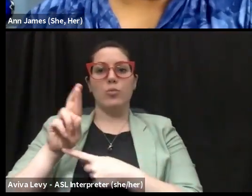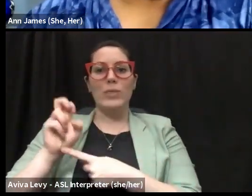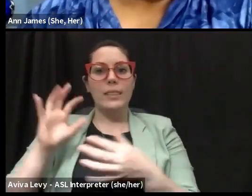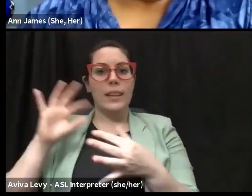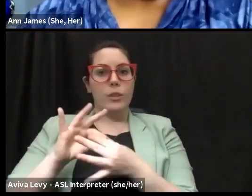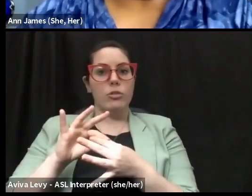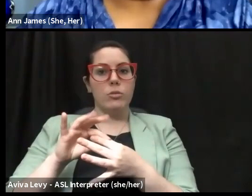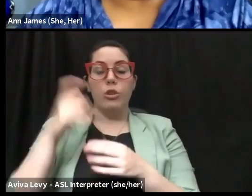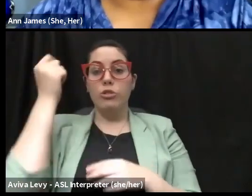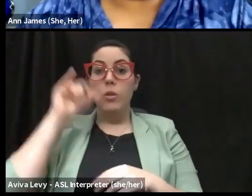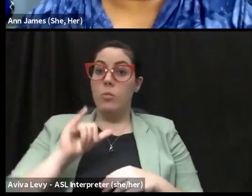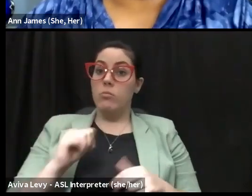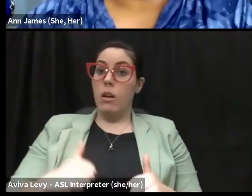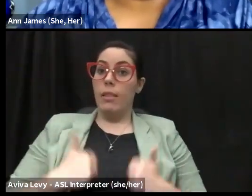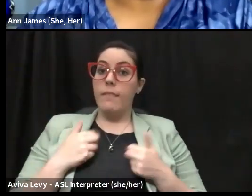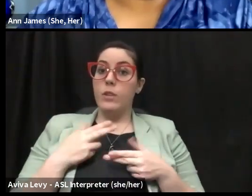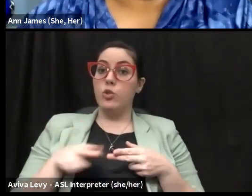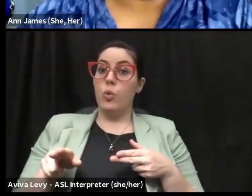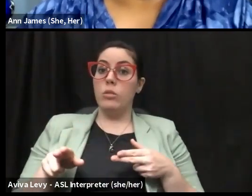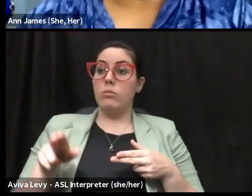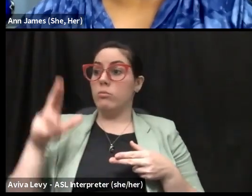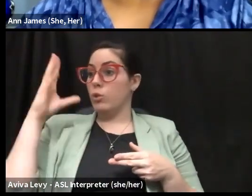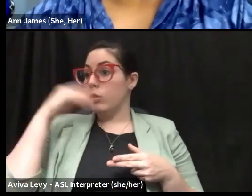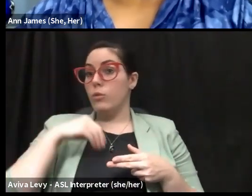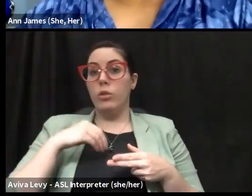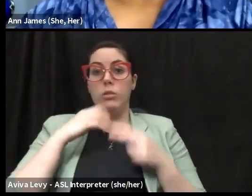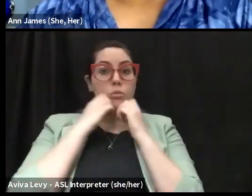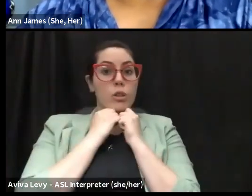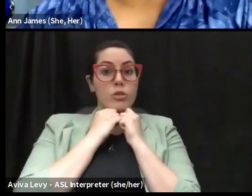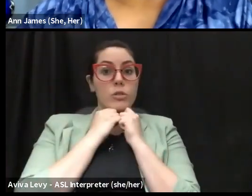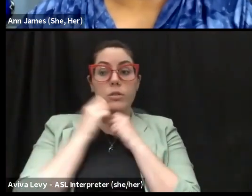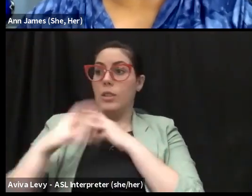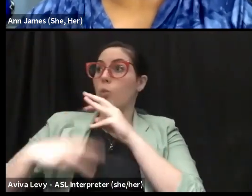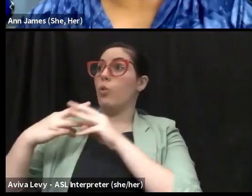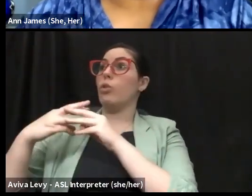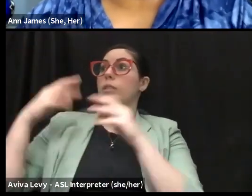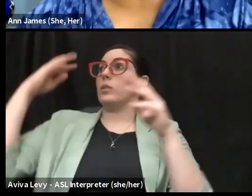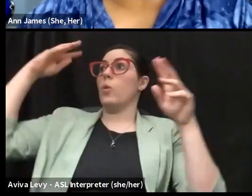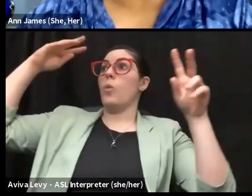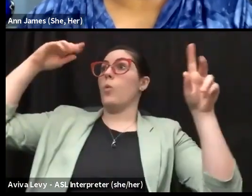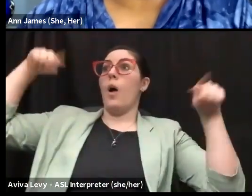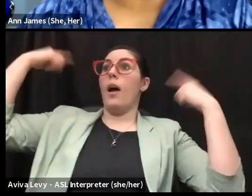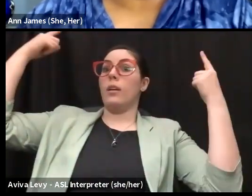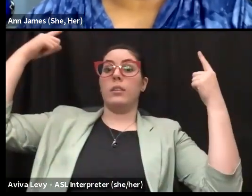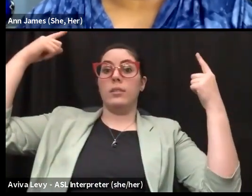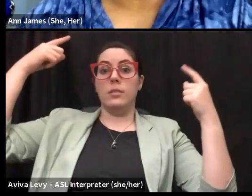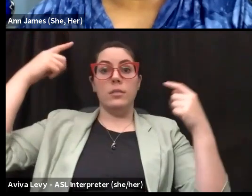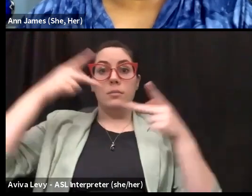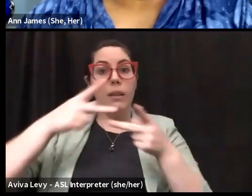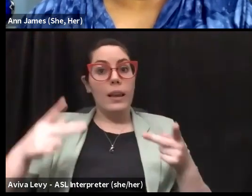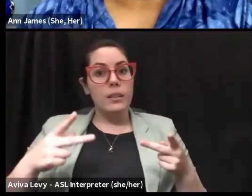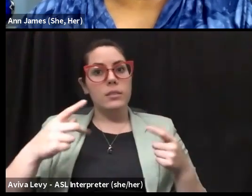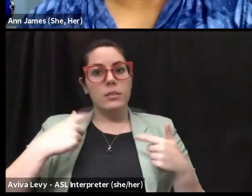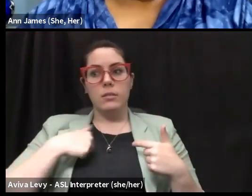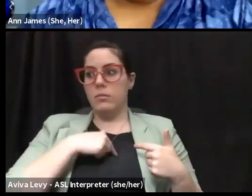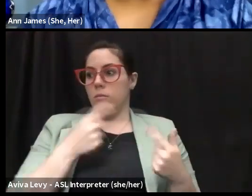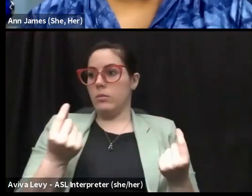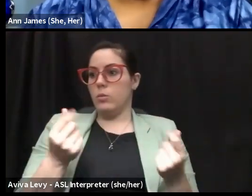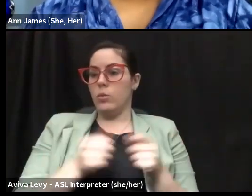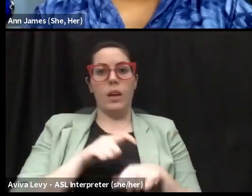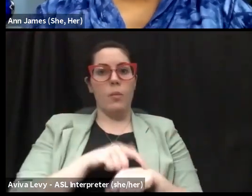short and beautiful and precious, and the world is a wild place. And what do we want to do with our